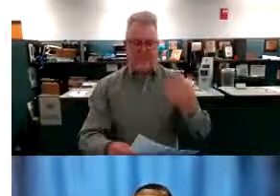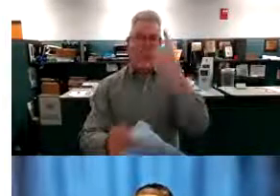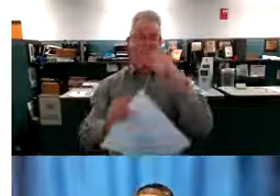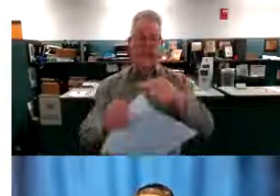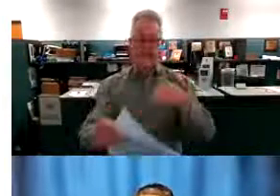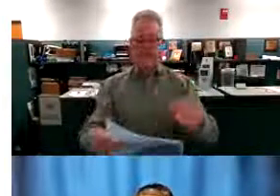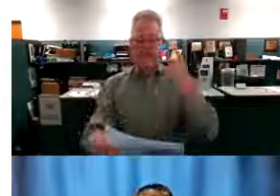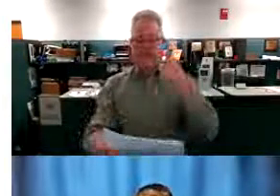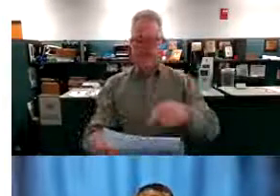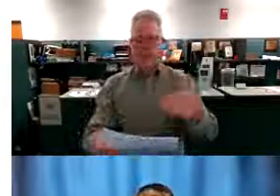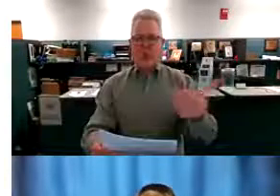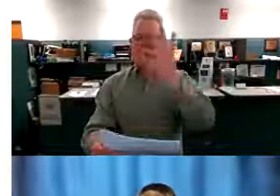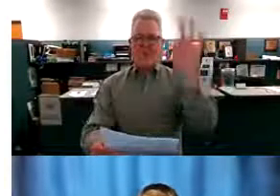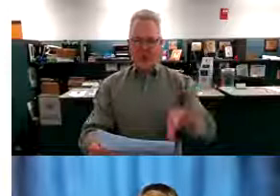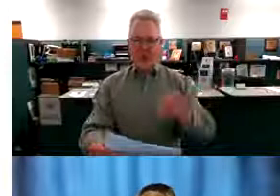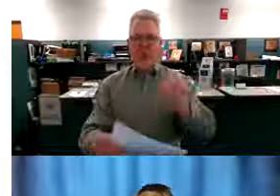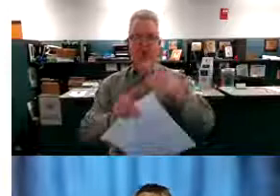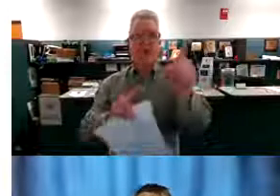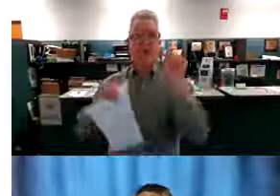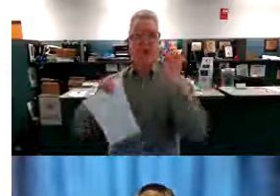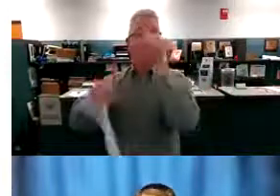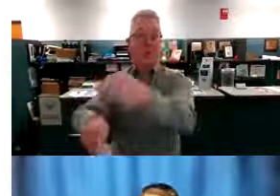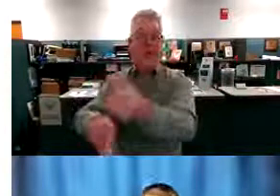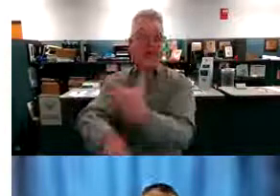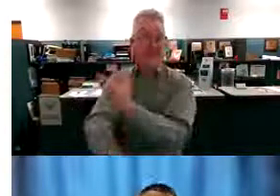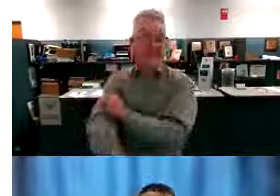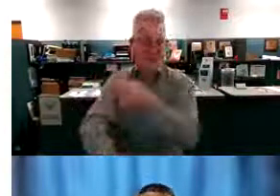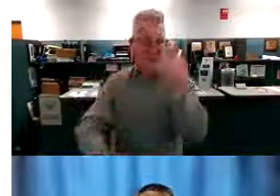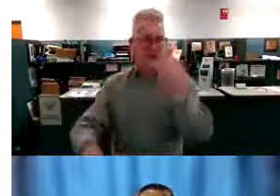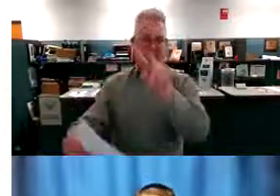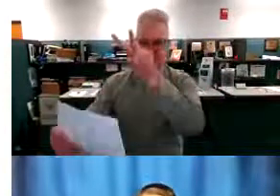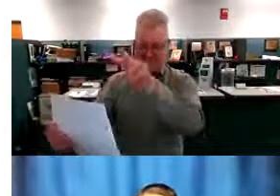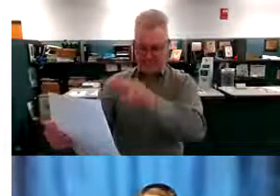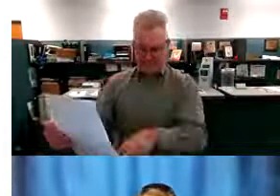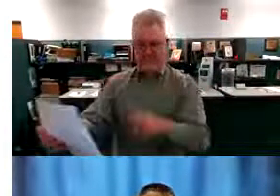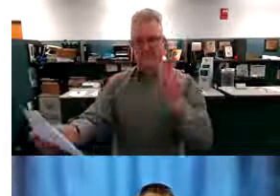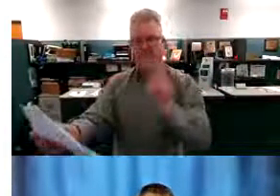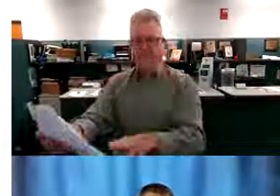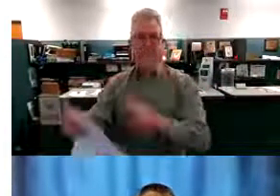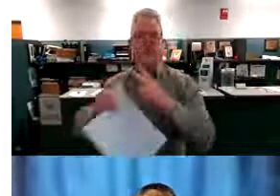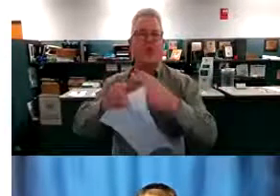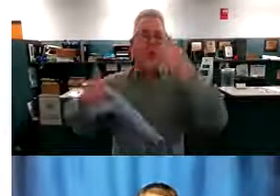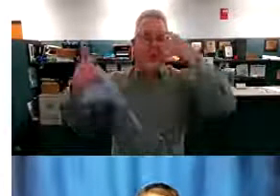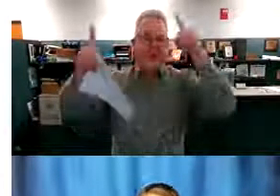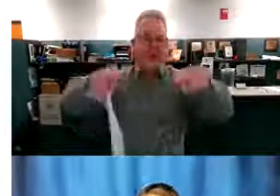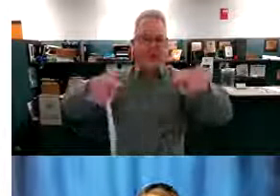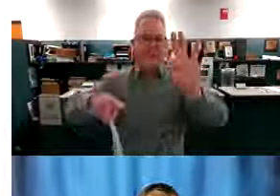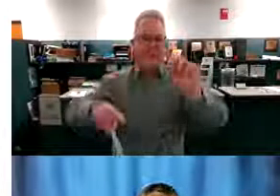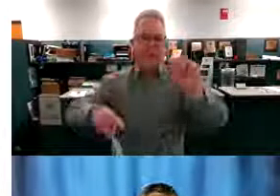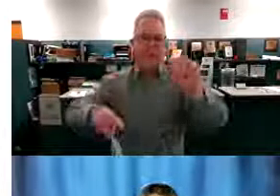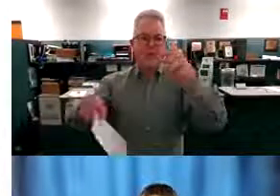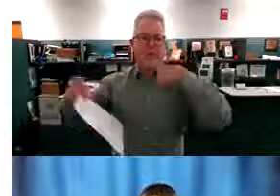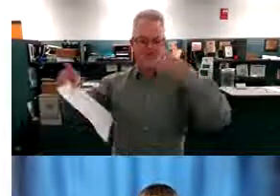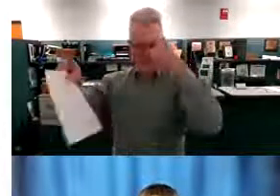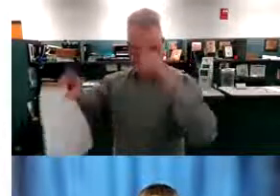some significant vocabulary, talking with some DIs and CDIs. We looked at the form for that people need to fill out when they're going to